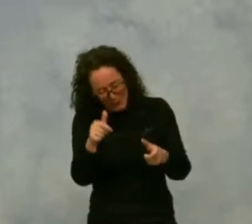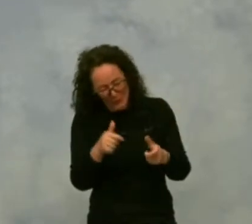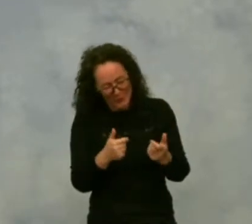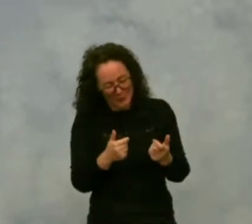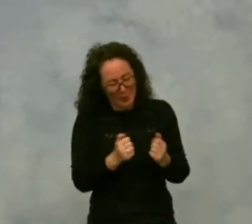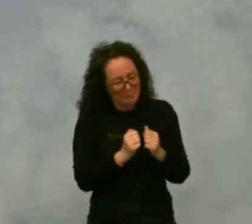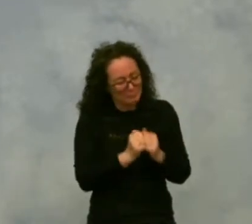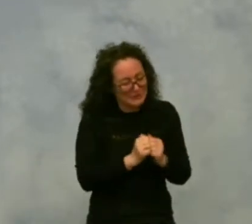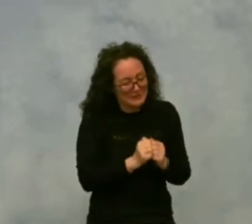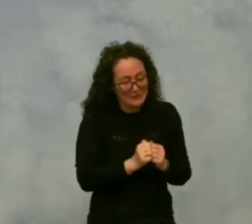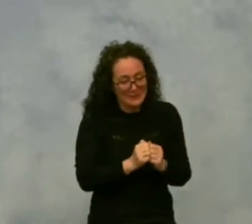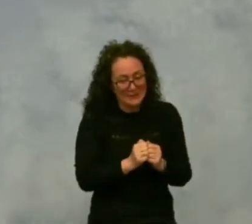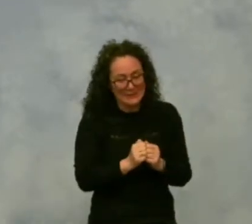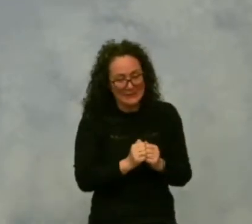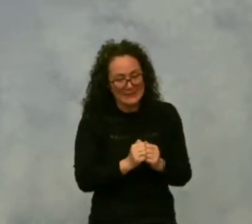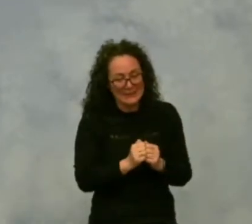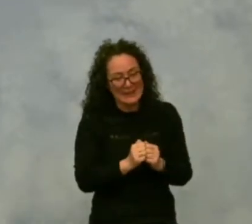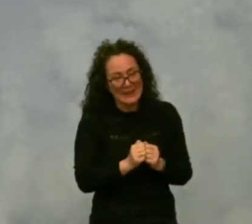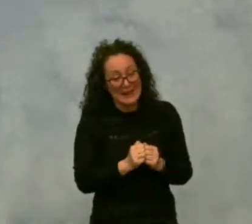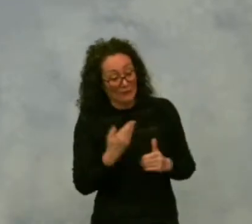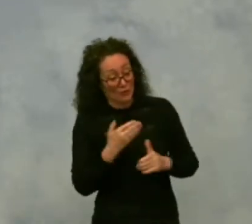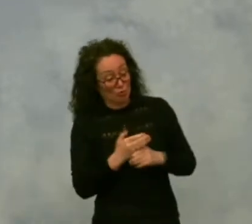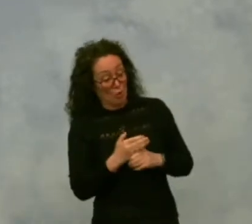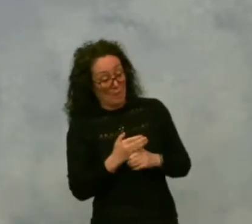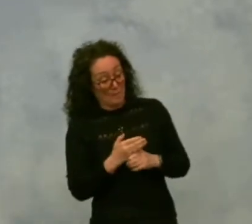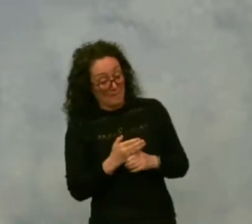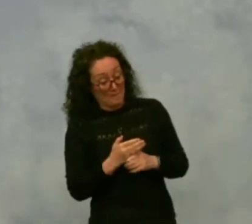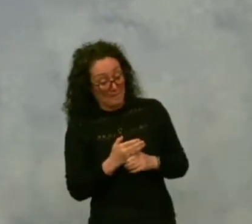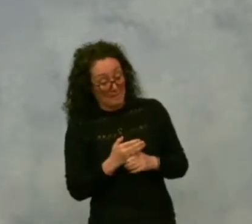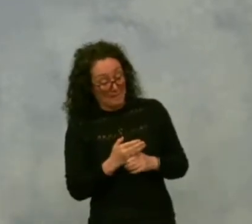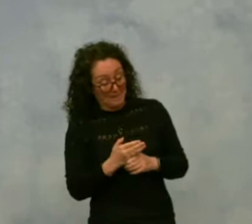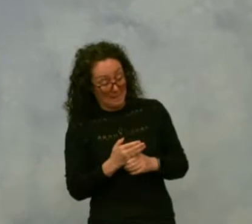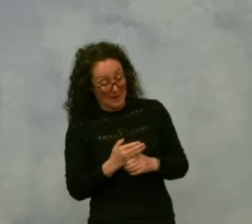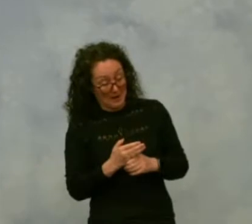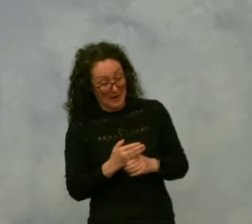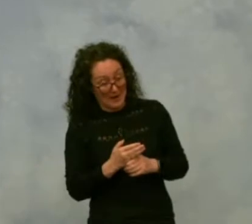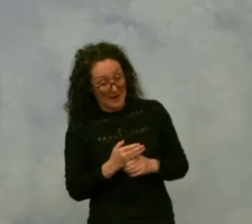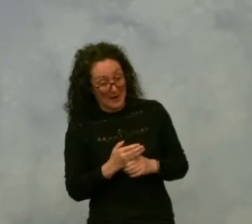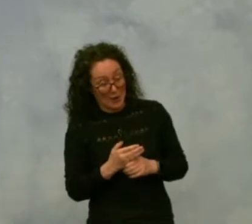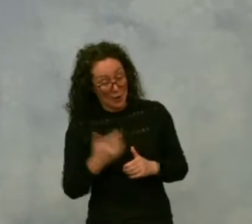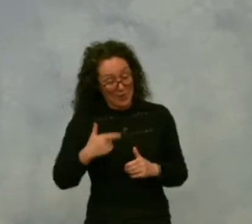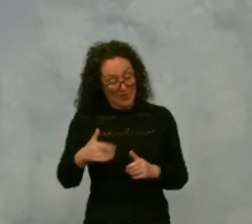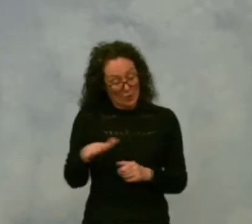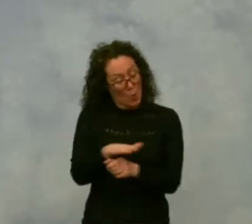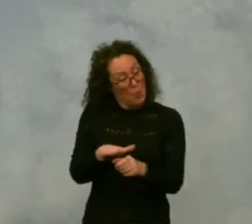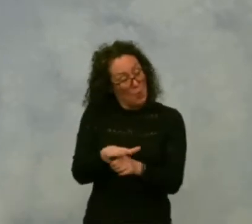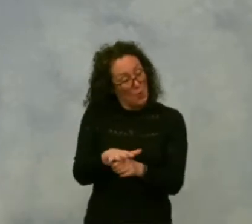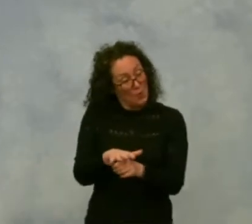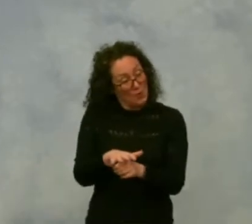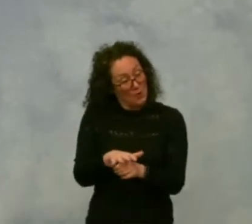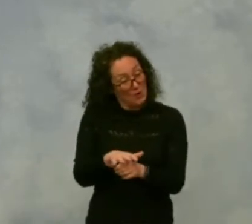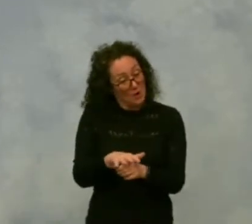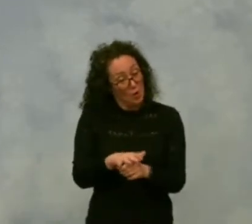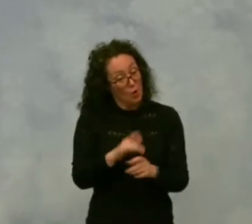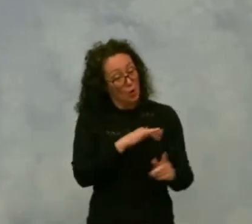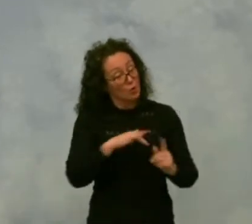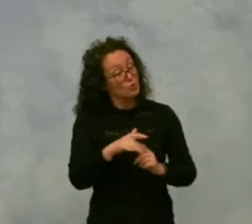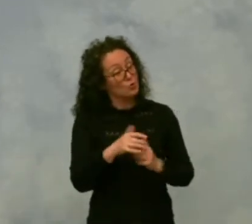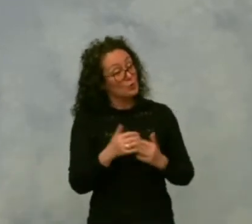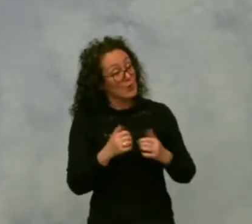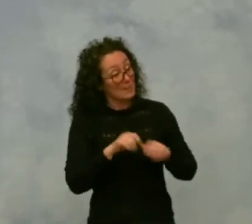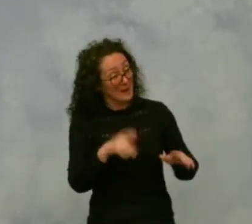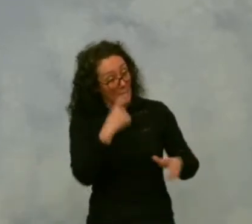recruiting a job that's likely to appeal to someone who lives locally already, it's quite an effective tool, because we